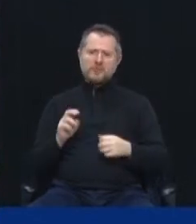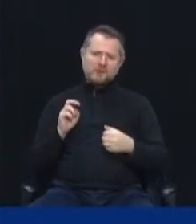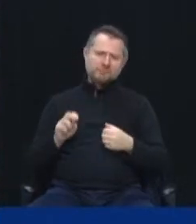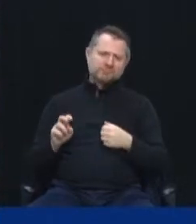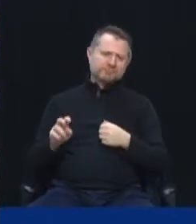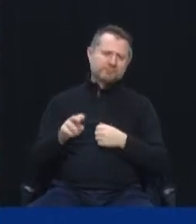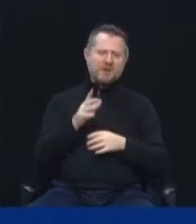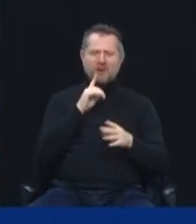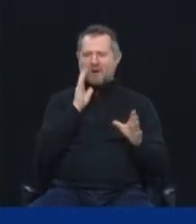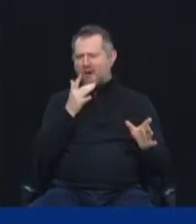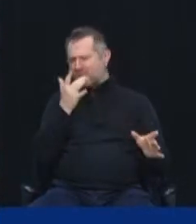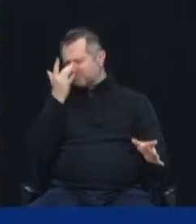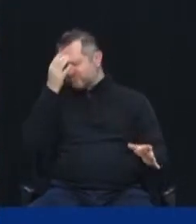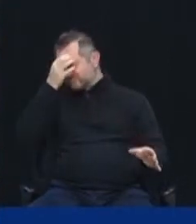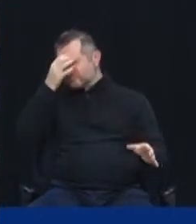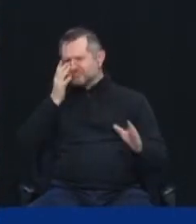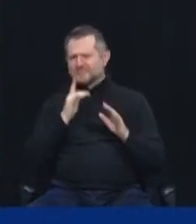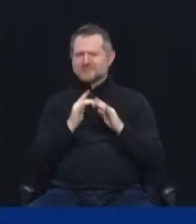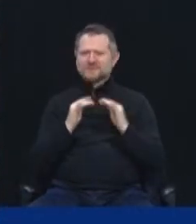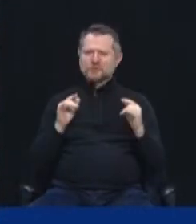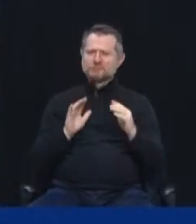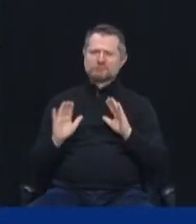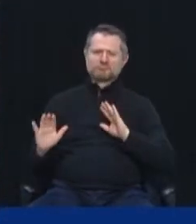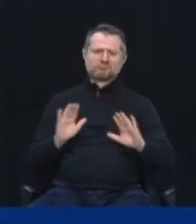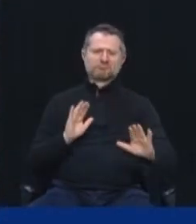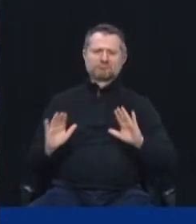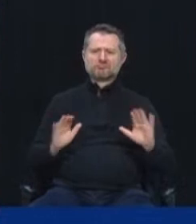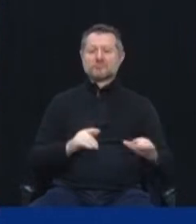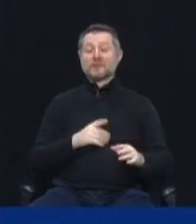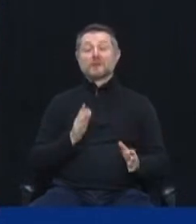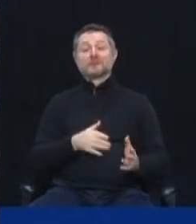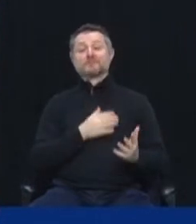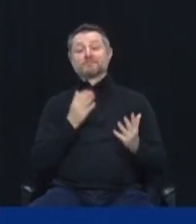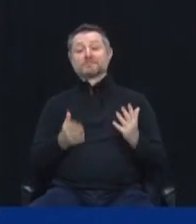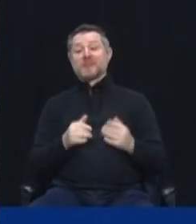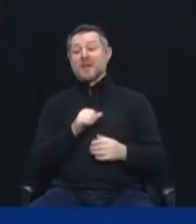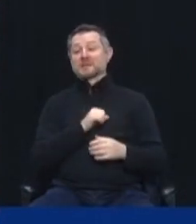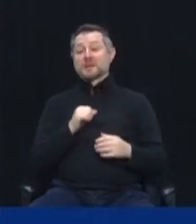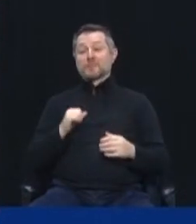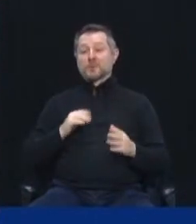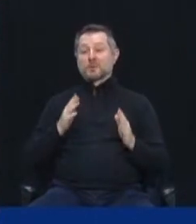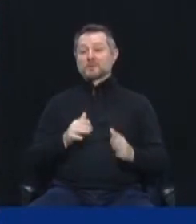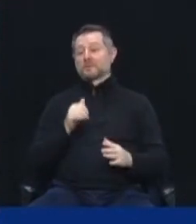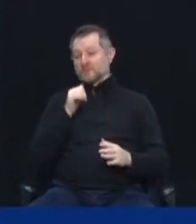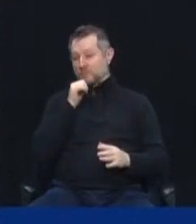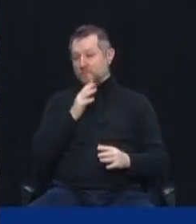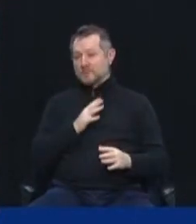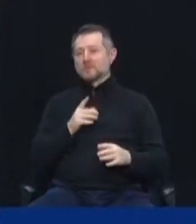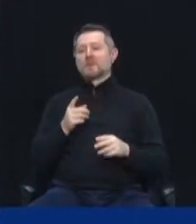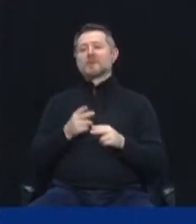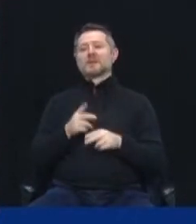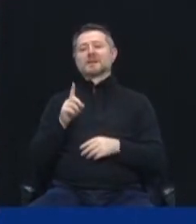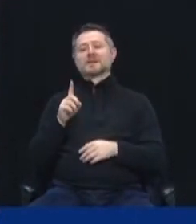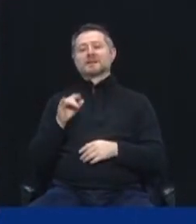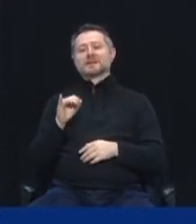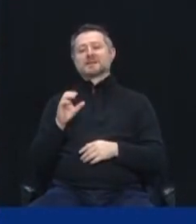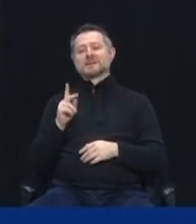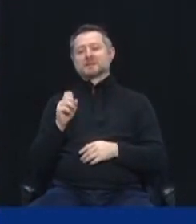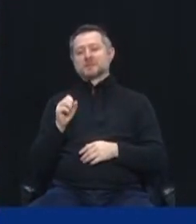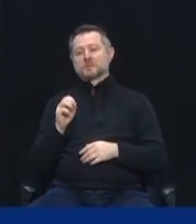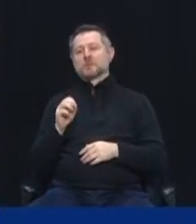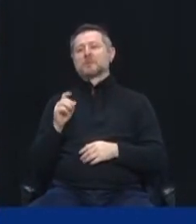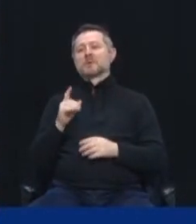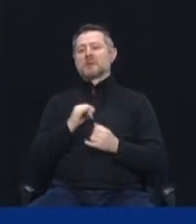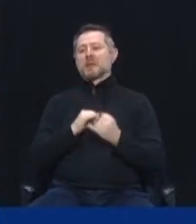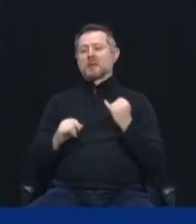on diversity. And you'll hear from Assemblywoman Inez Dickens, who is going to close out the